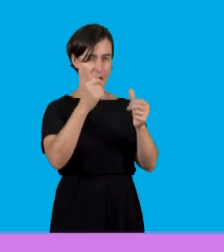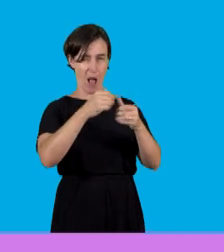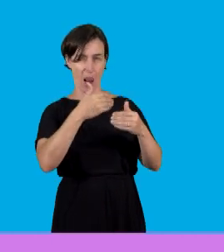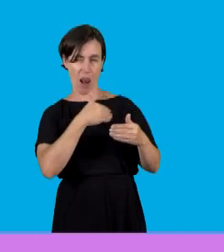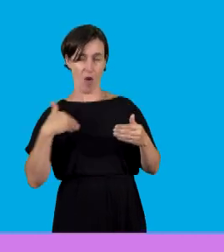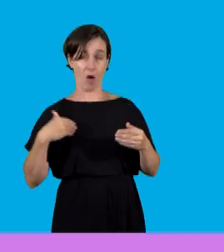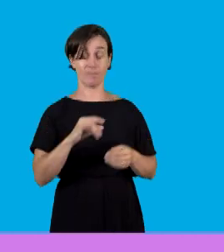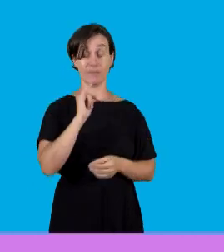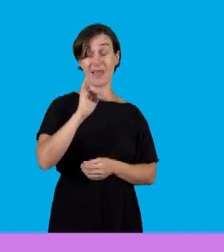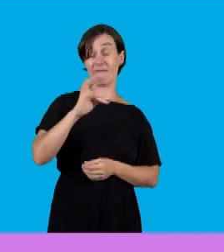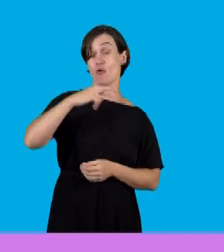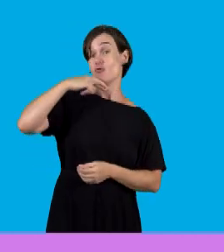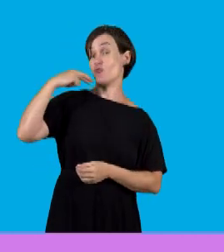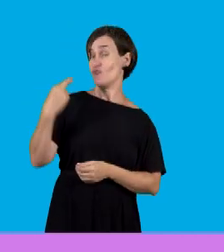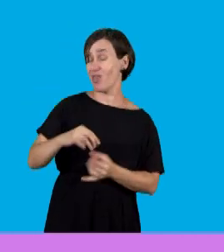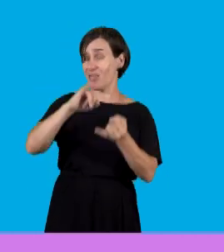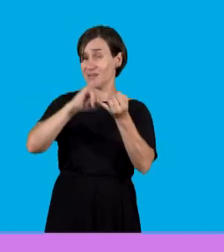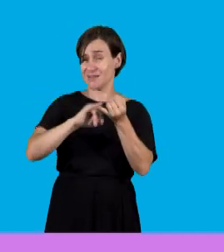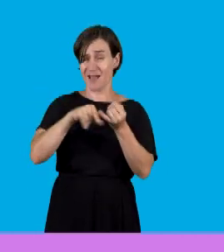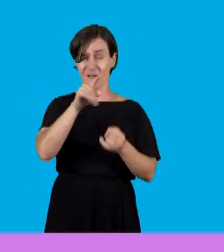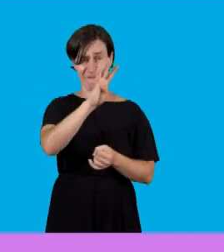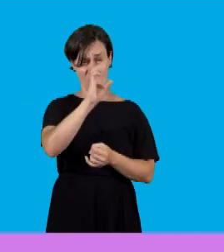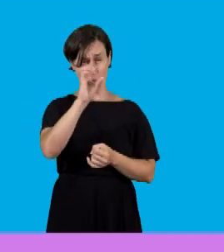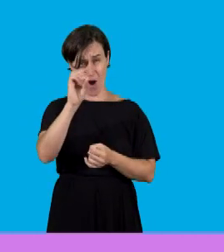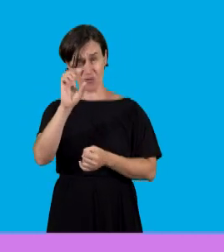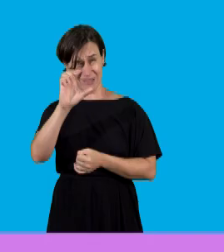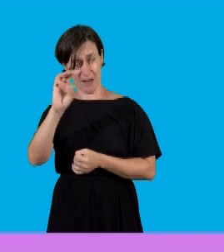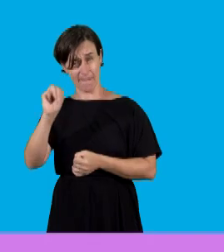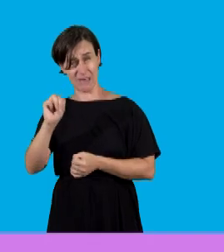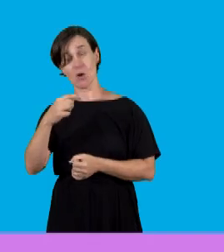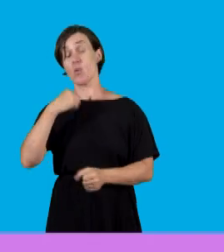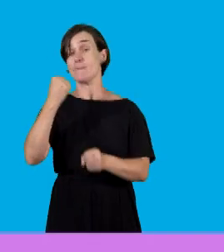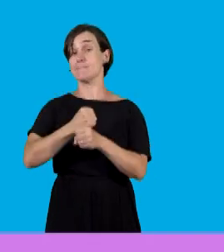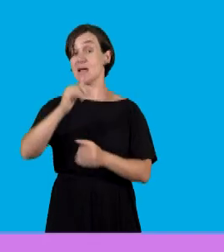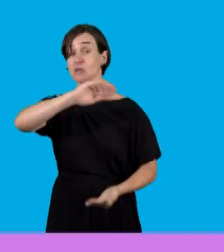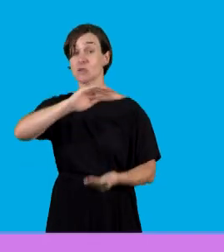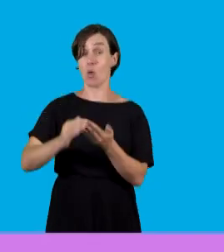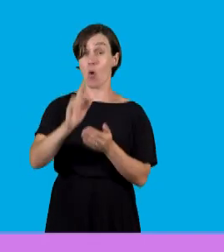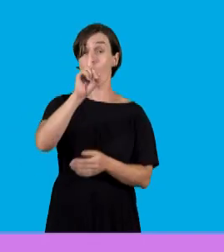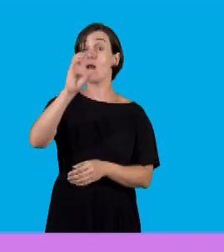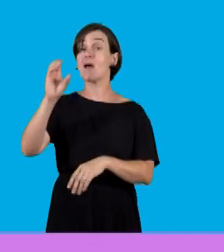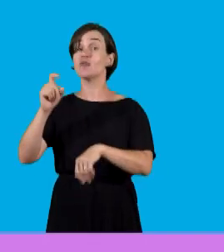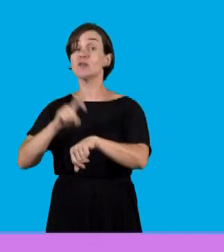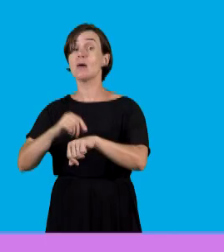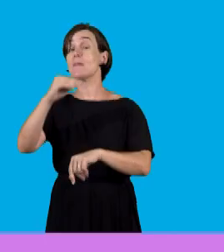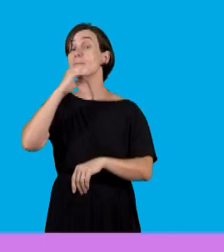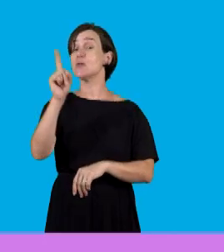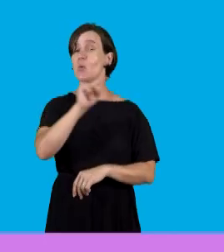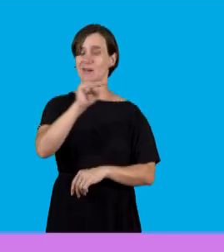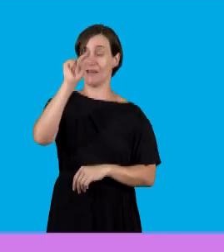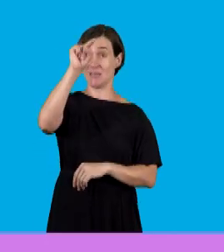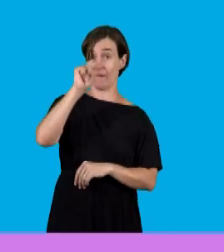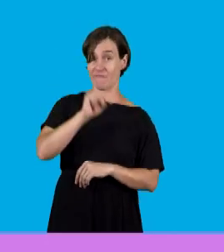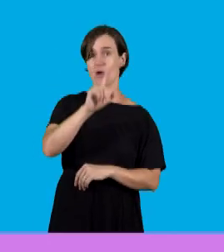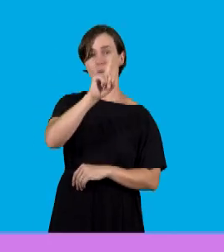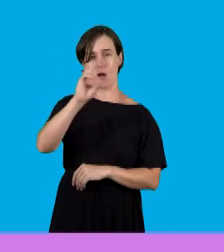actual size is 400 centimeters and we've reduced it by 100 times, it means we have to divide by what? By 100. So